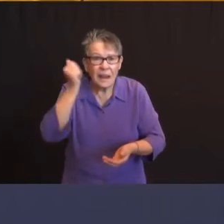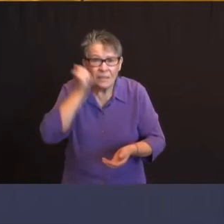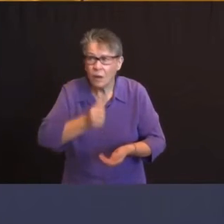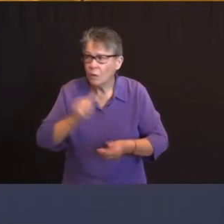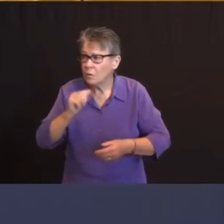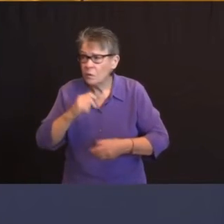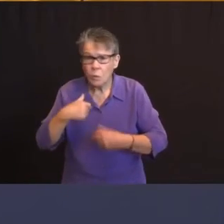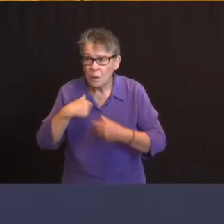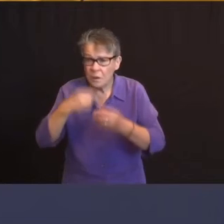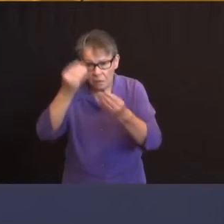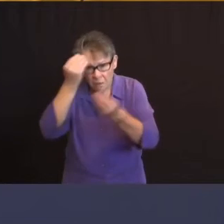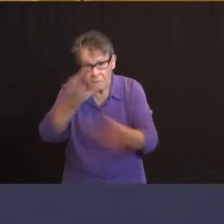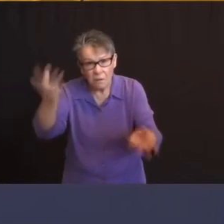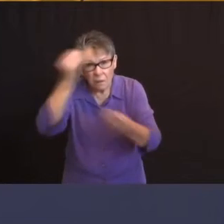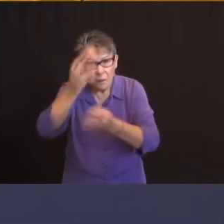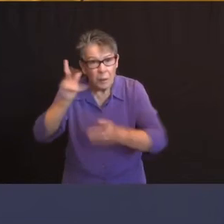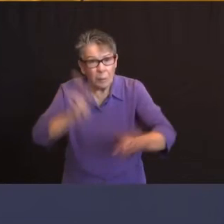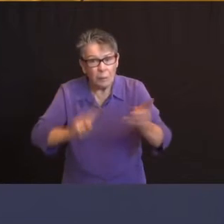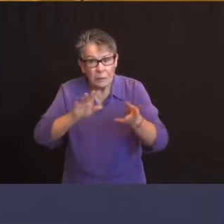If you have any good ideas